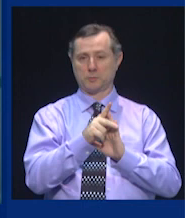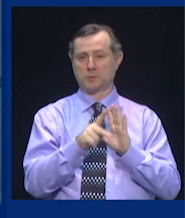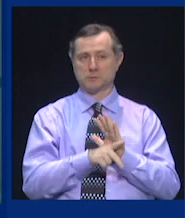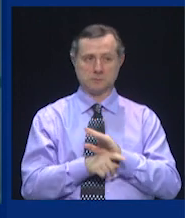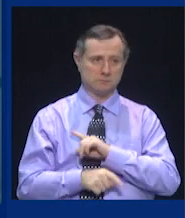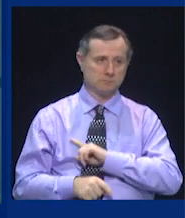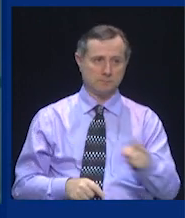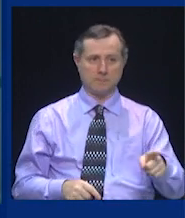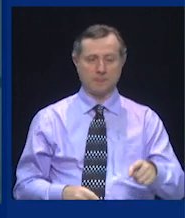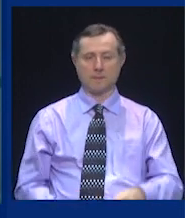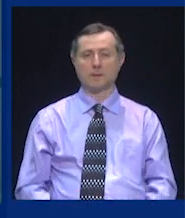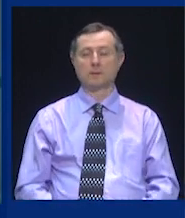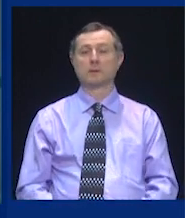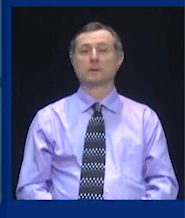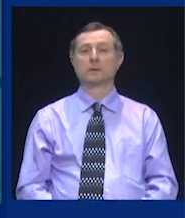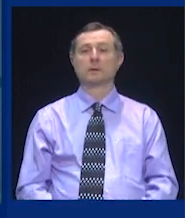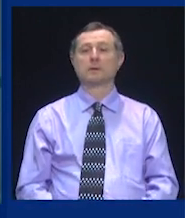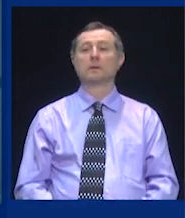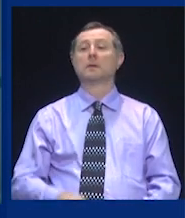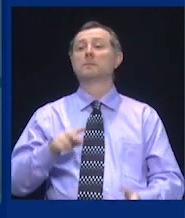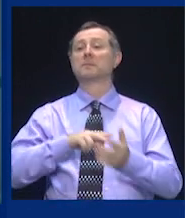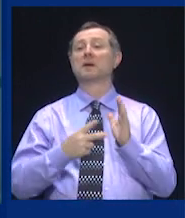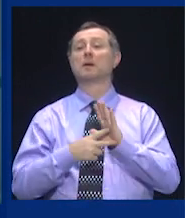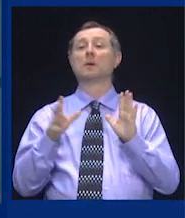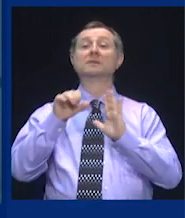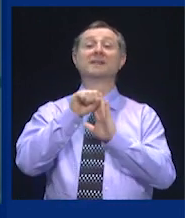it. In our hospitals,